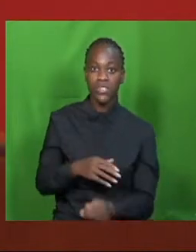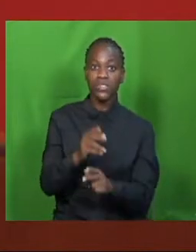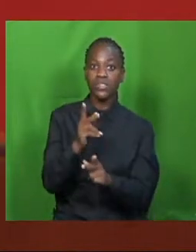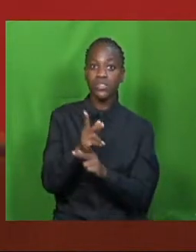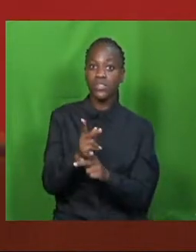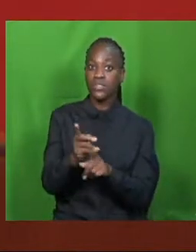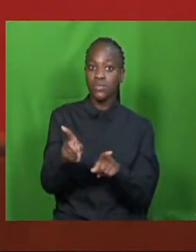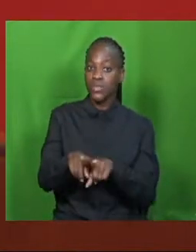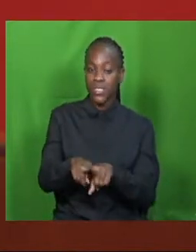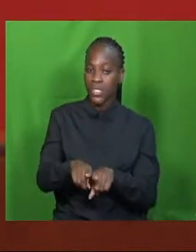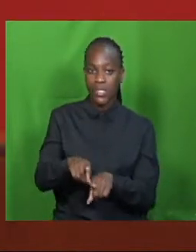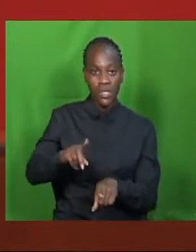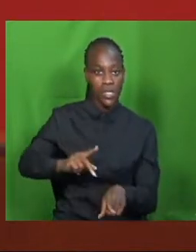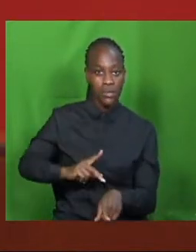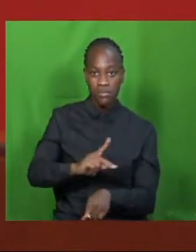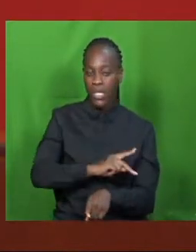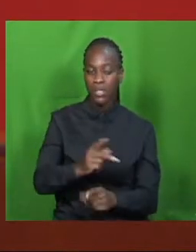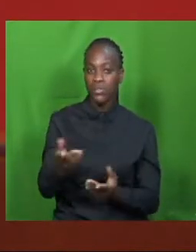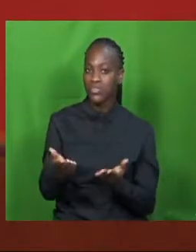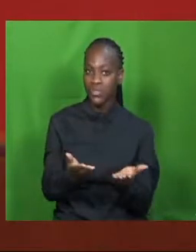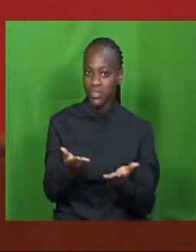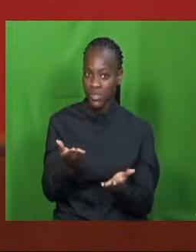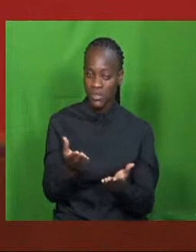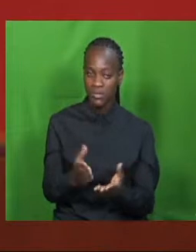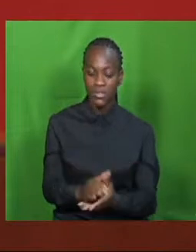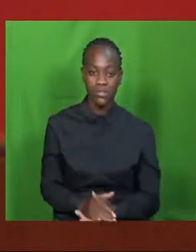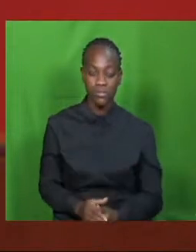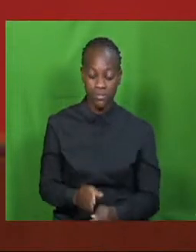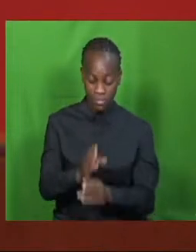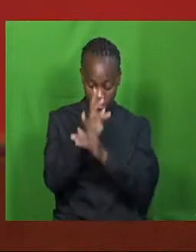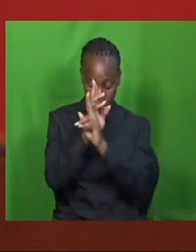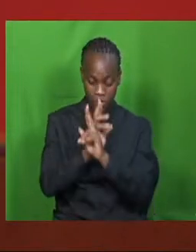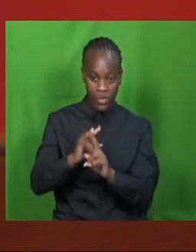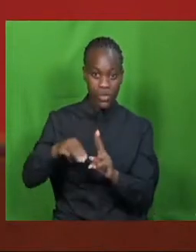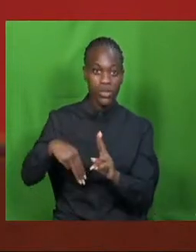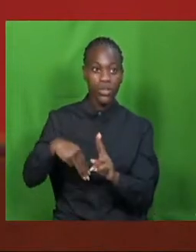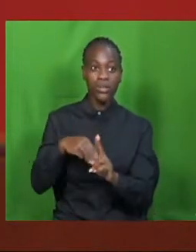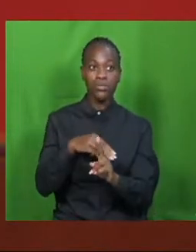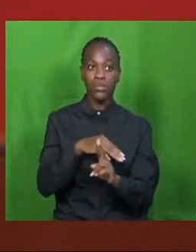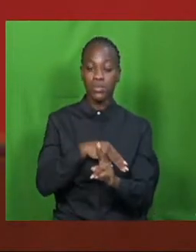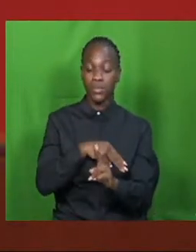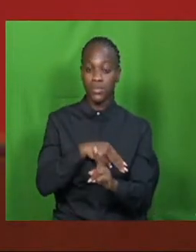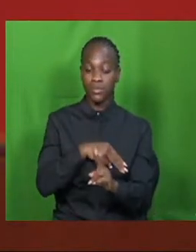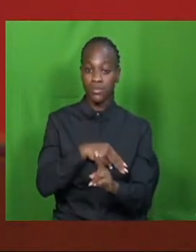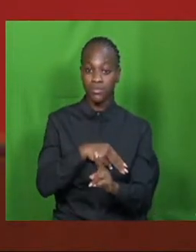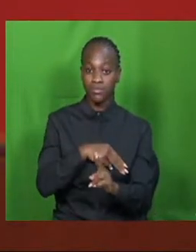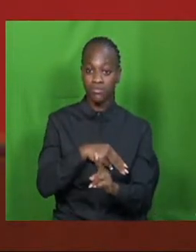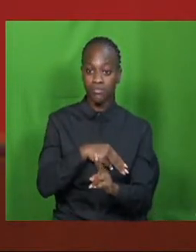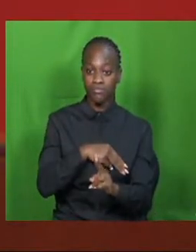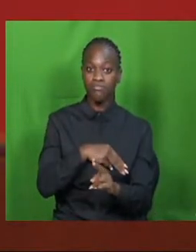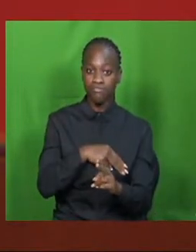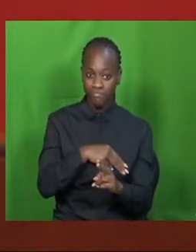effecting a correction based on his recommendation, it will have to affect that as well. Thank